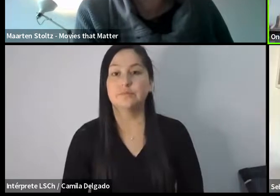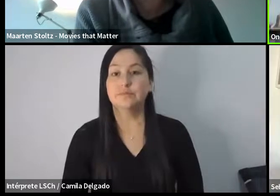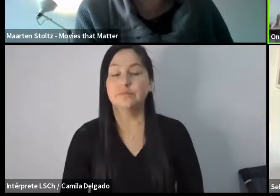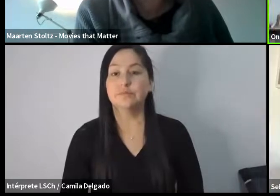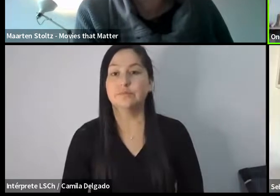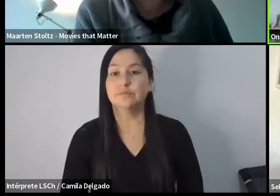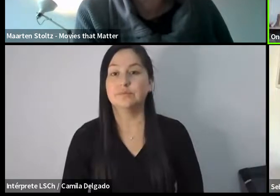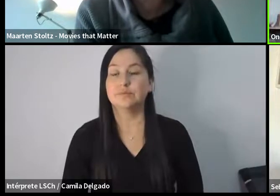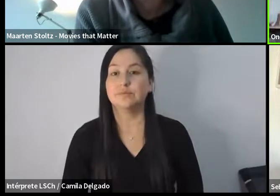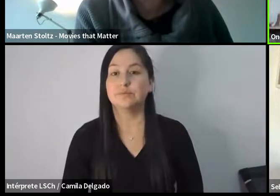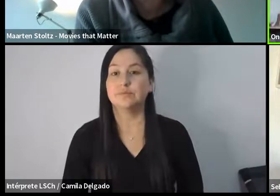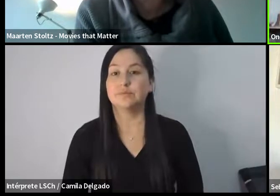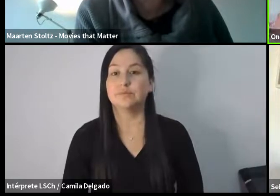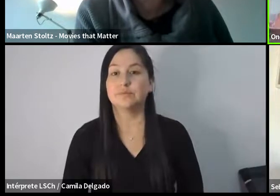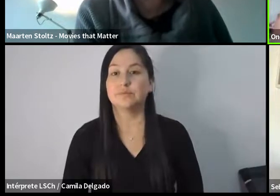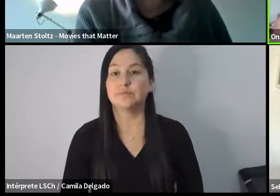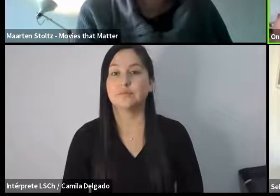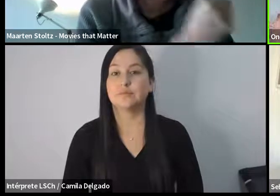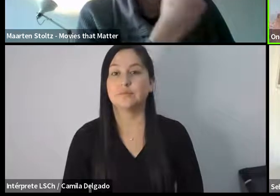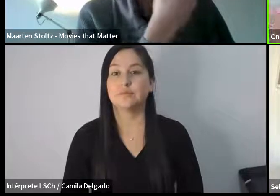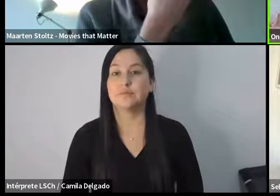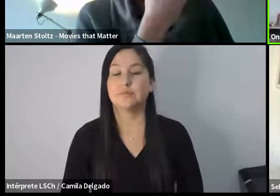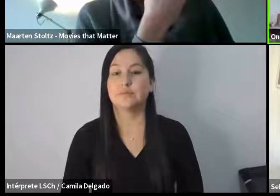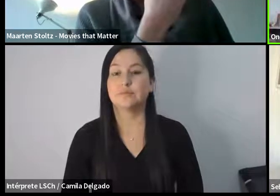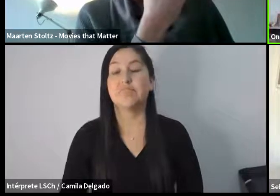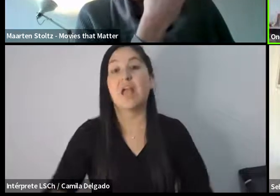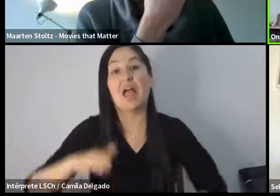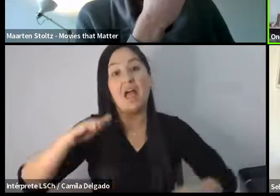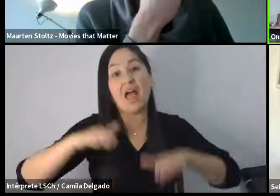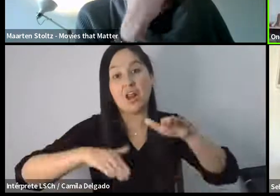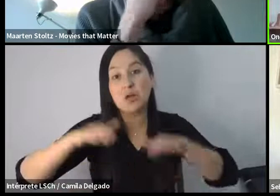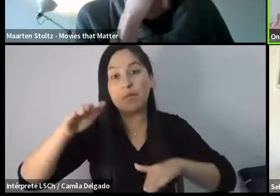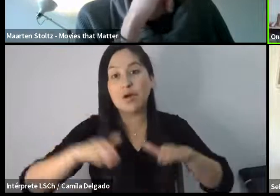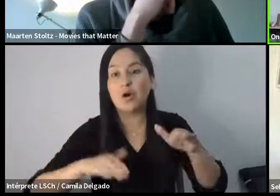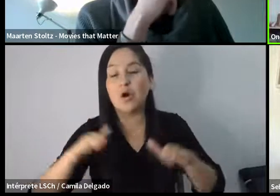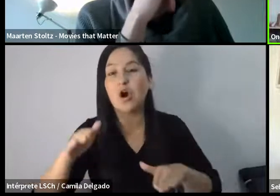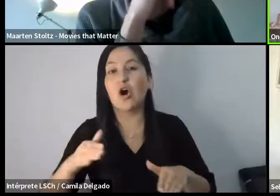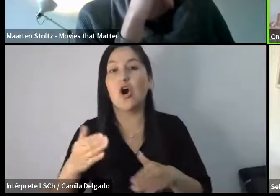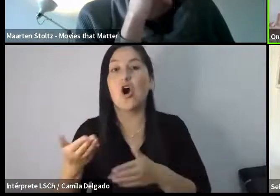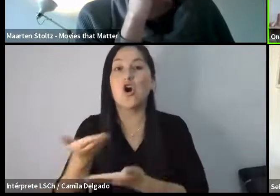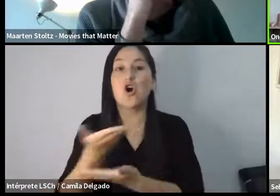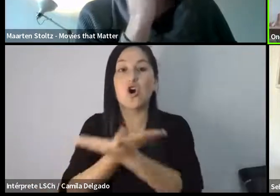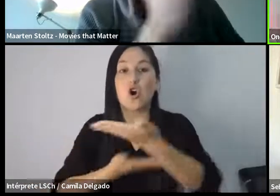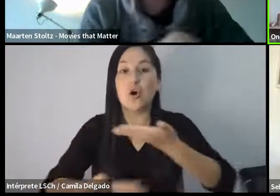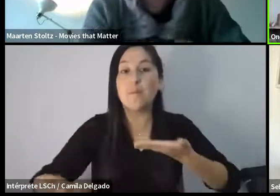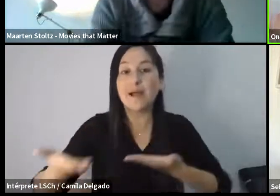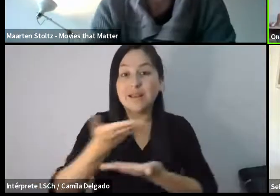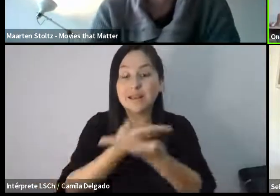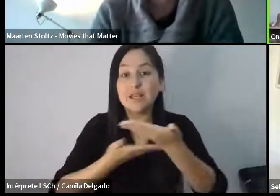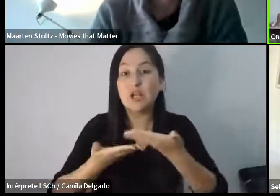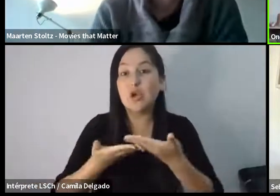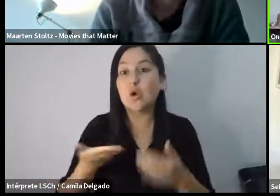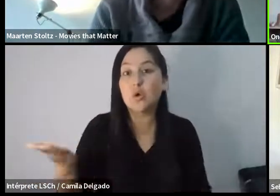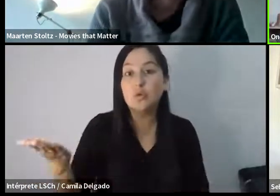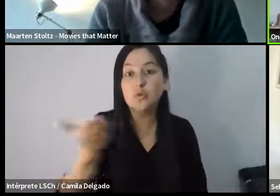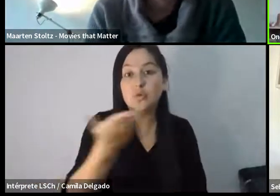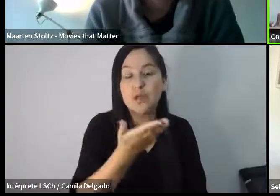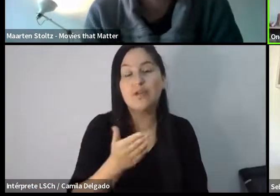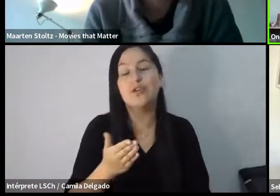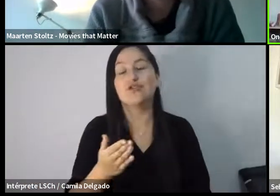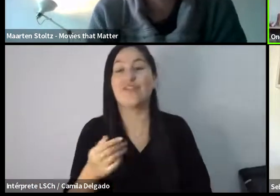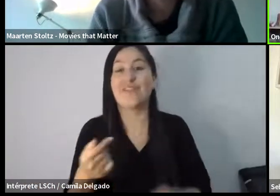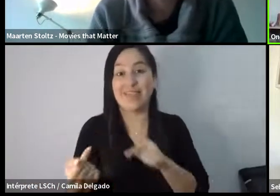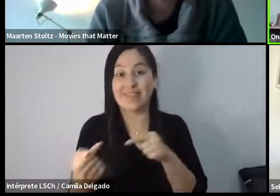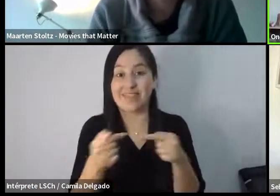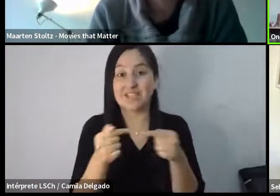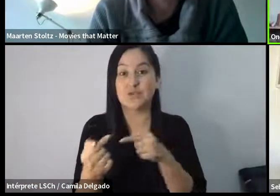I would maybe share something from the discussion we had about our, let's say, main topic for the next edition. Like I said,